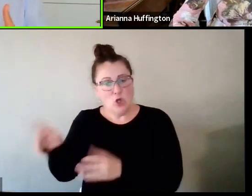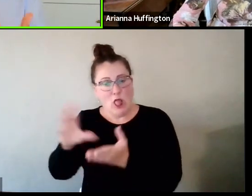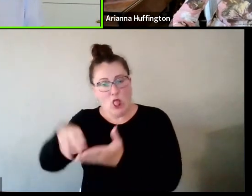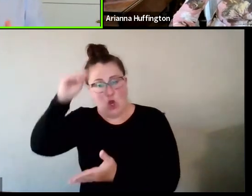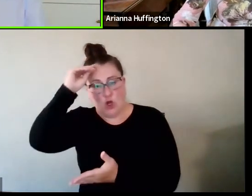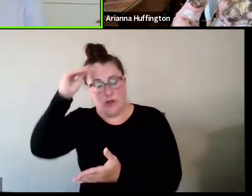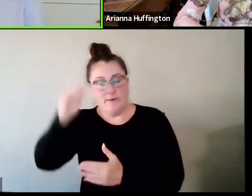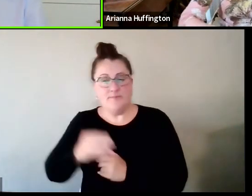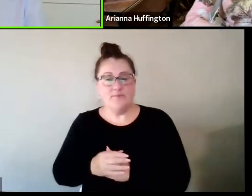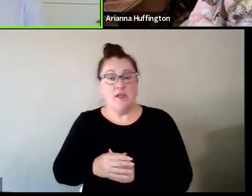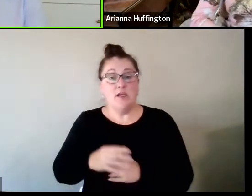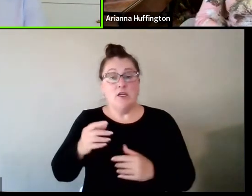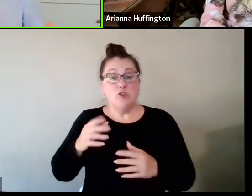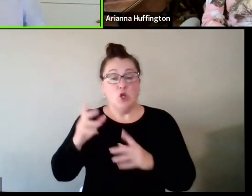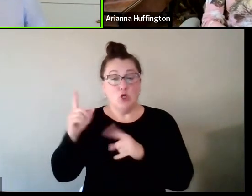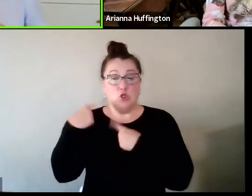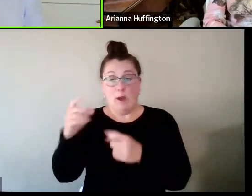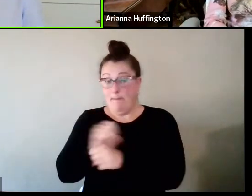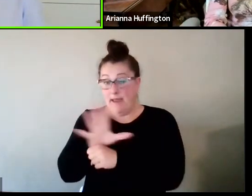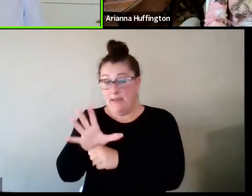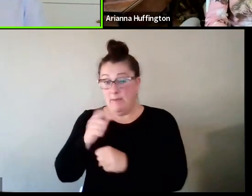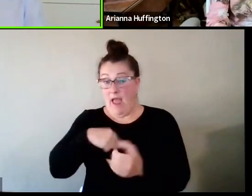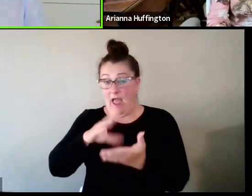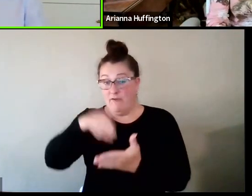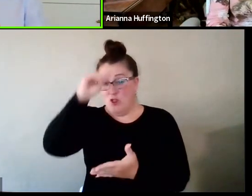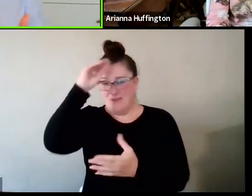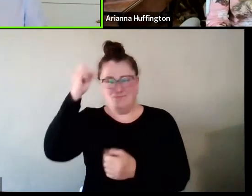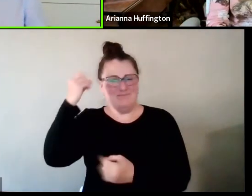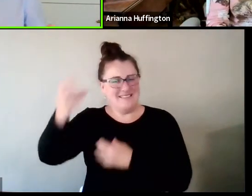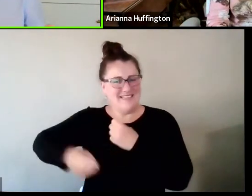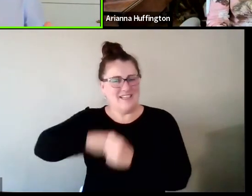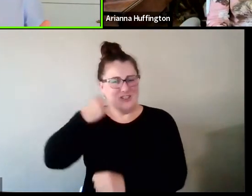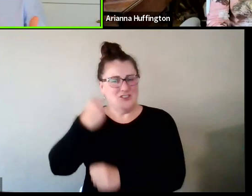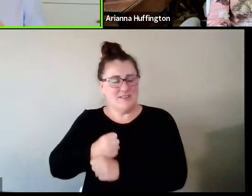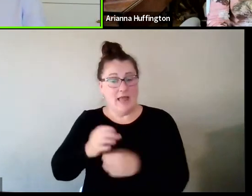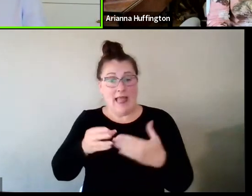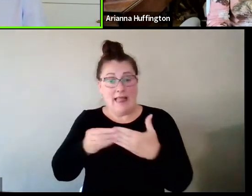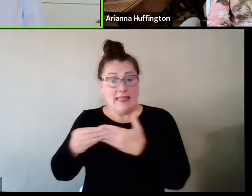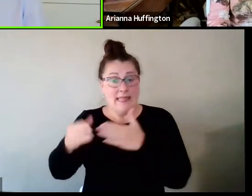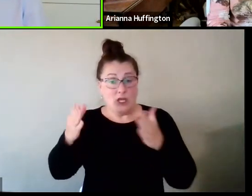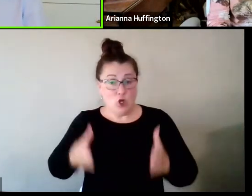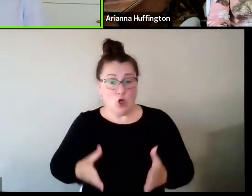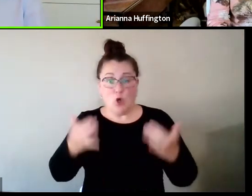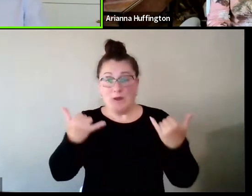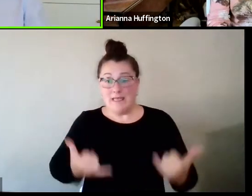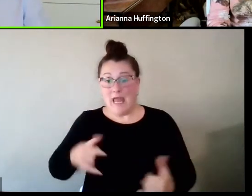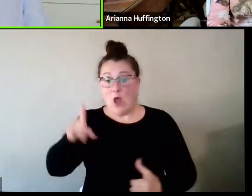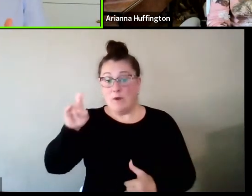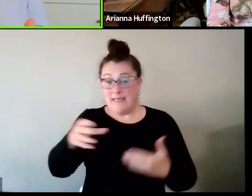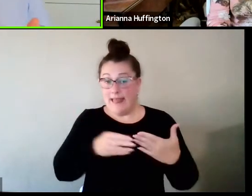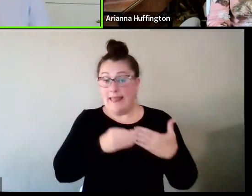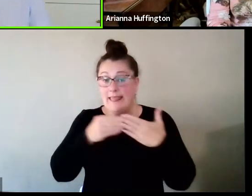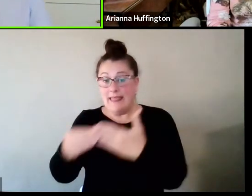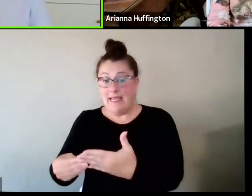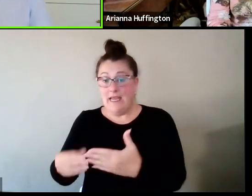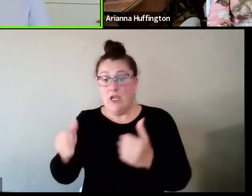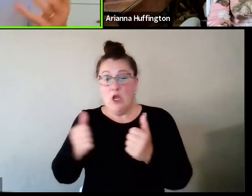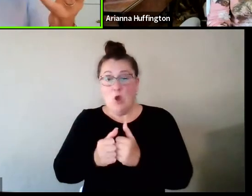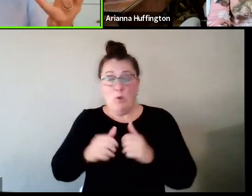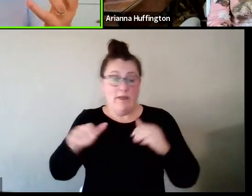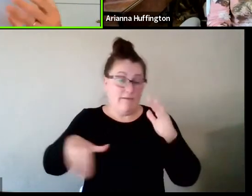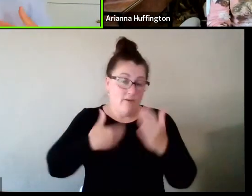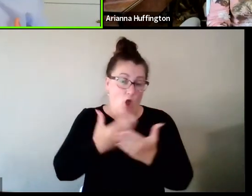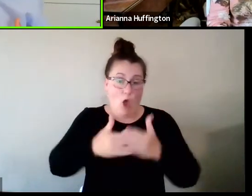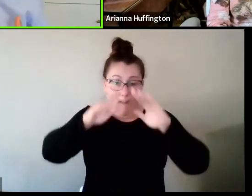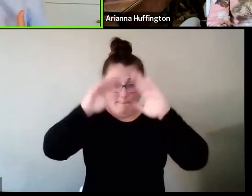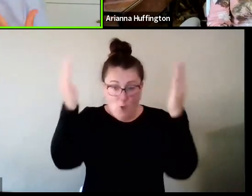certainly during the pandemic and over so many years, is that as leaders, we now need to lead with all of our body parts, the